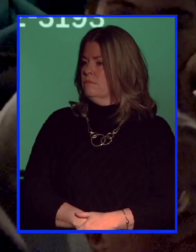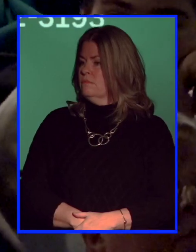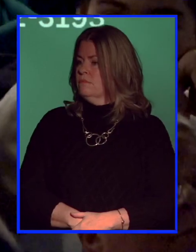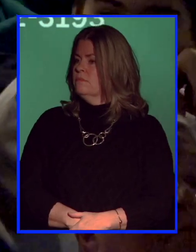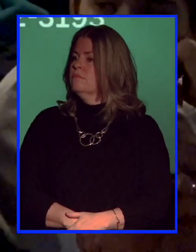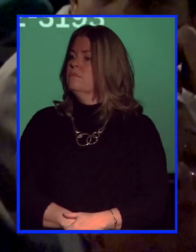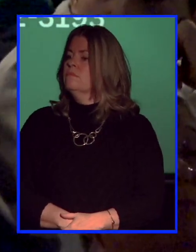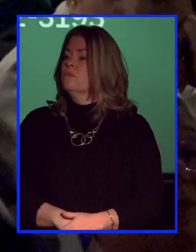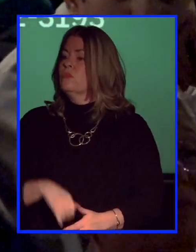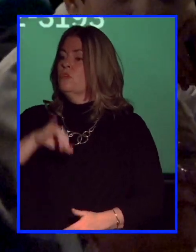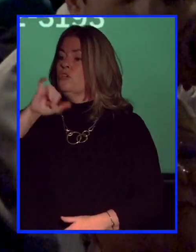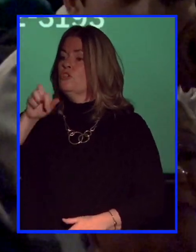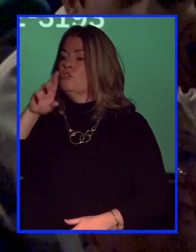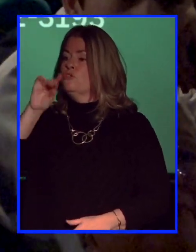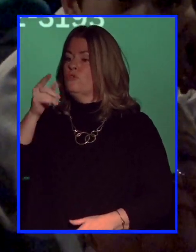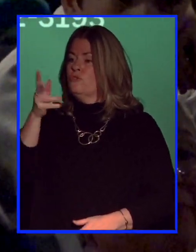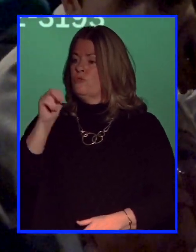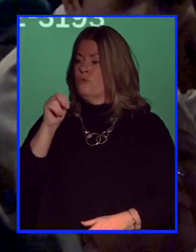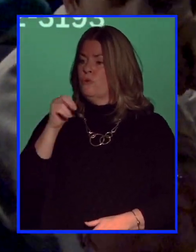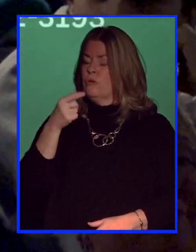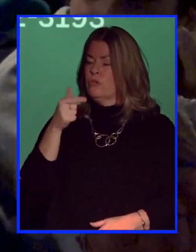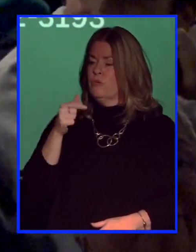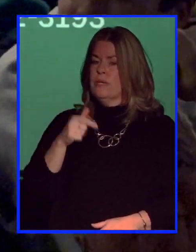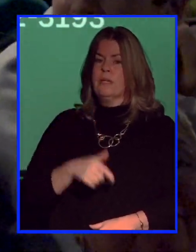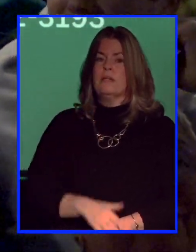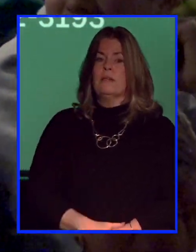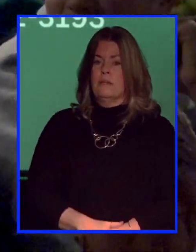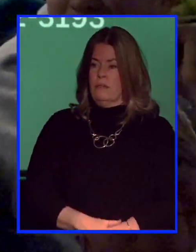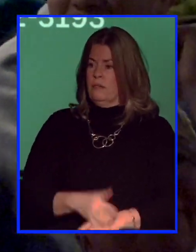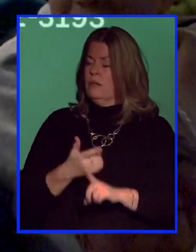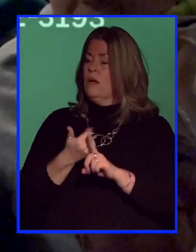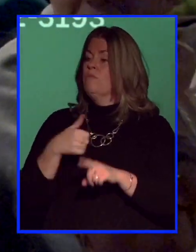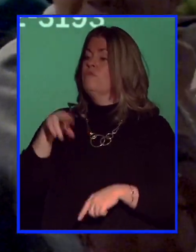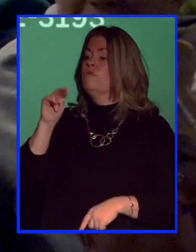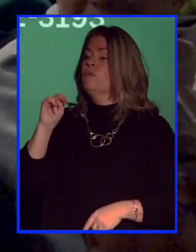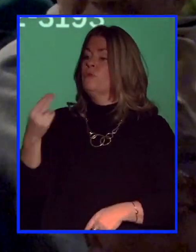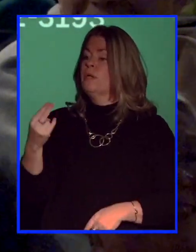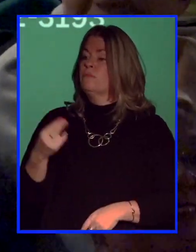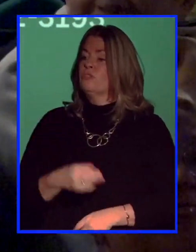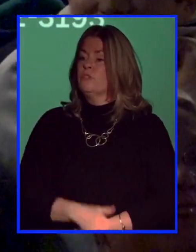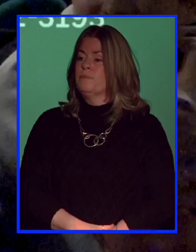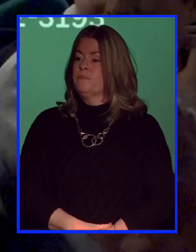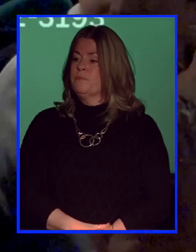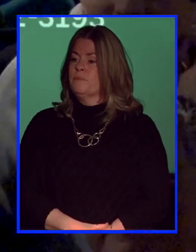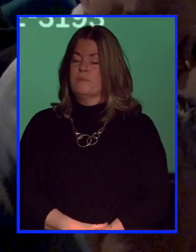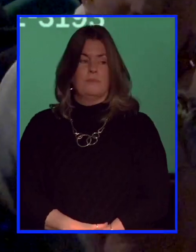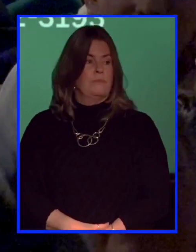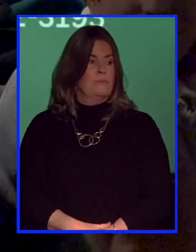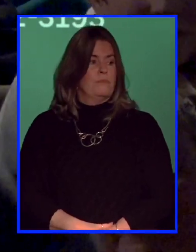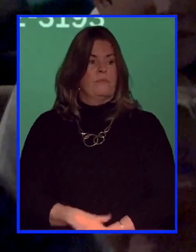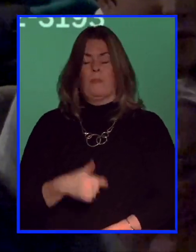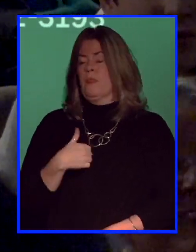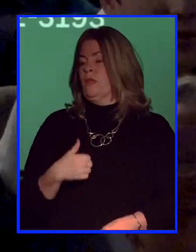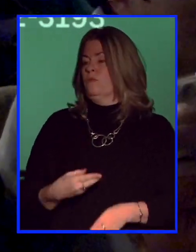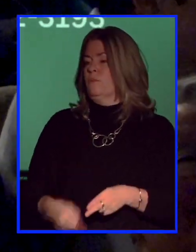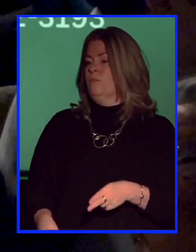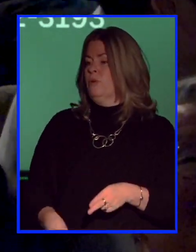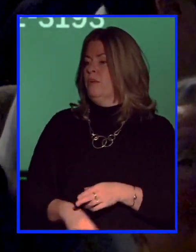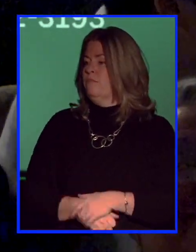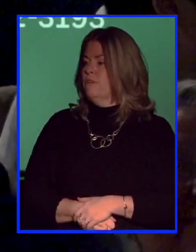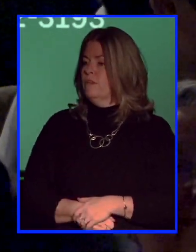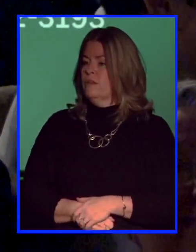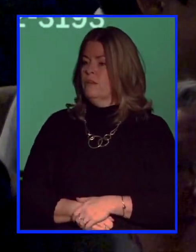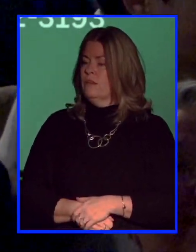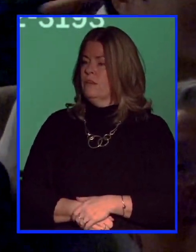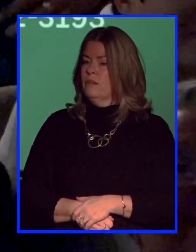It's Jordan Green, I confess. Yeah, Jordan, how are you? I'm from New Hampshire. So I'll be brief. Given the